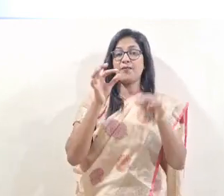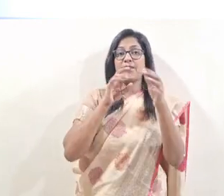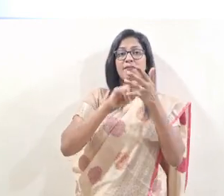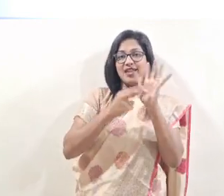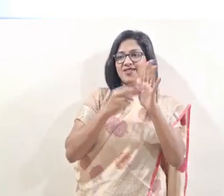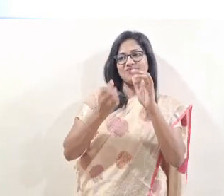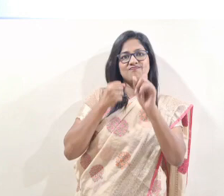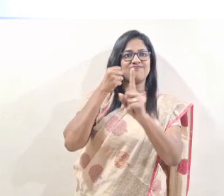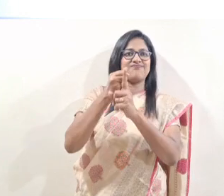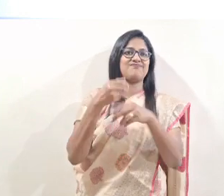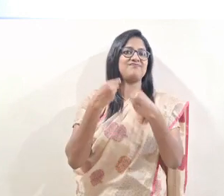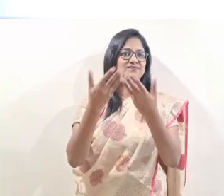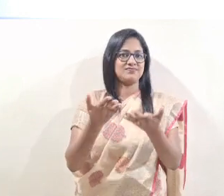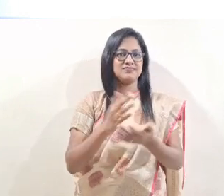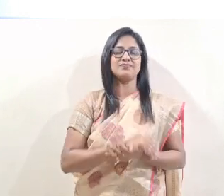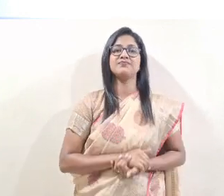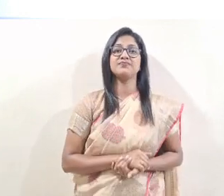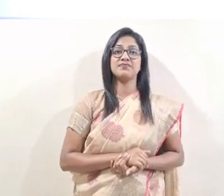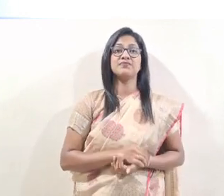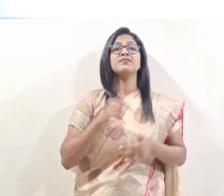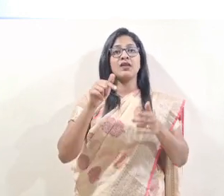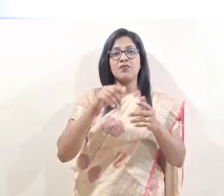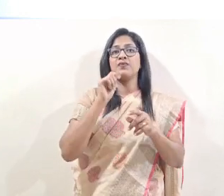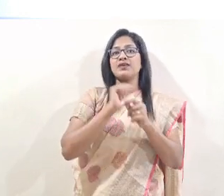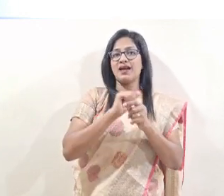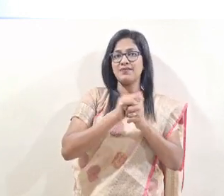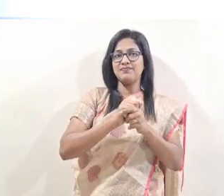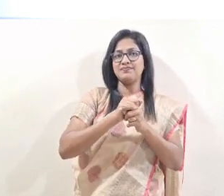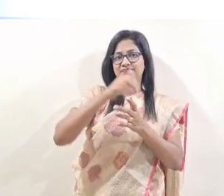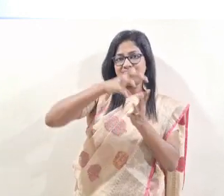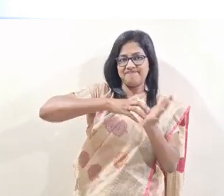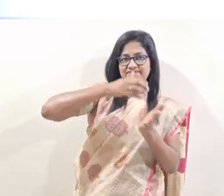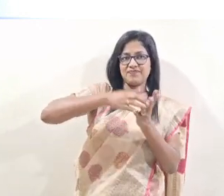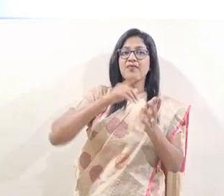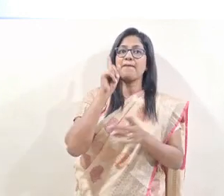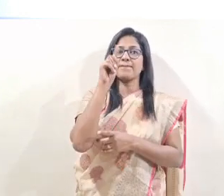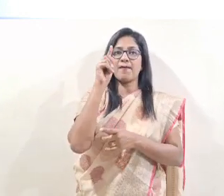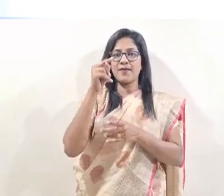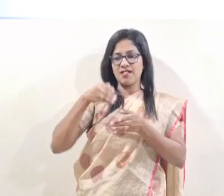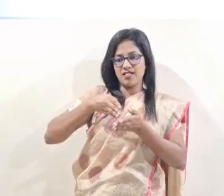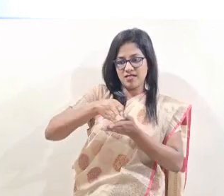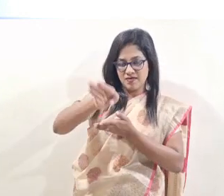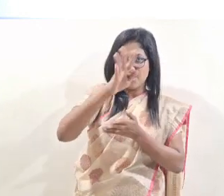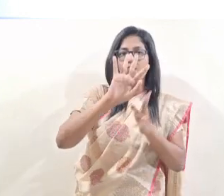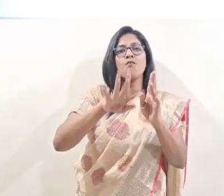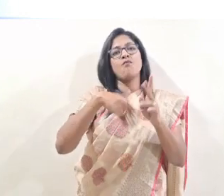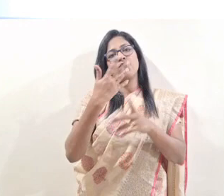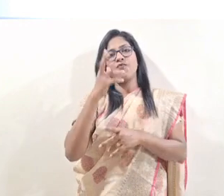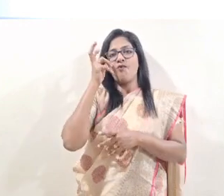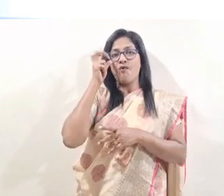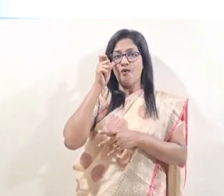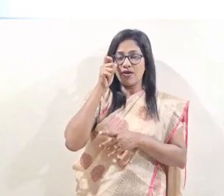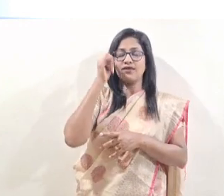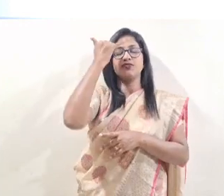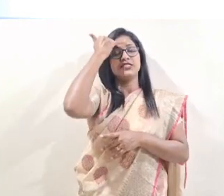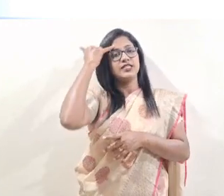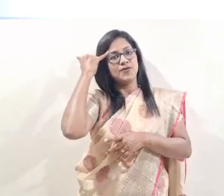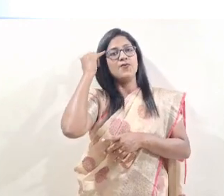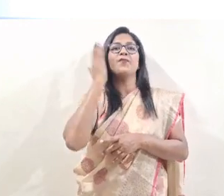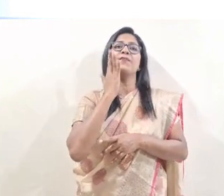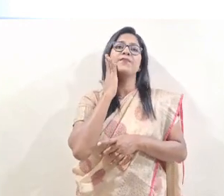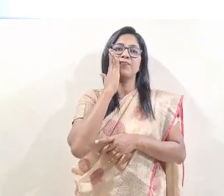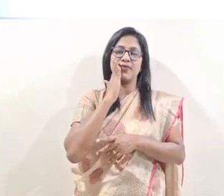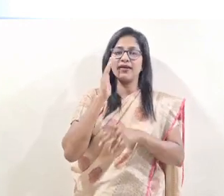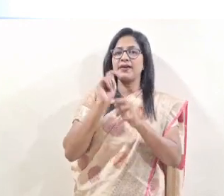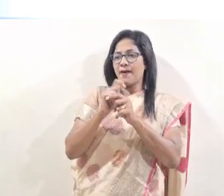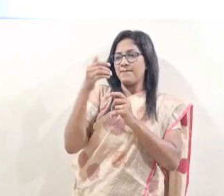meaningful. And the construction is on for the purple line and the orange line, the yellow and the pink lines.